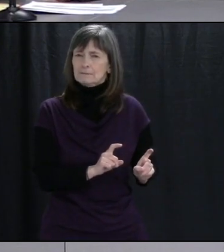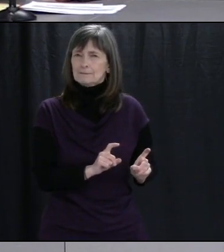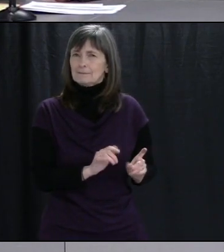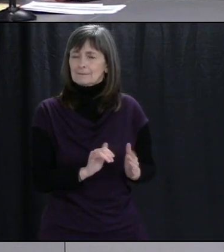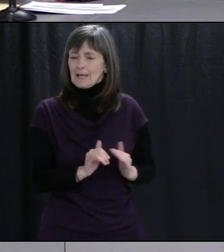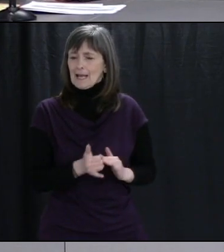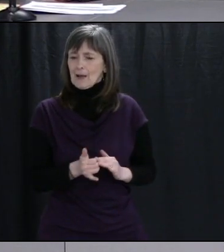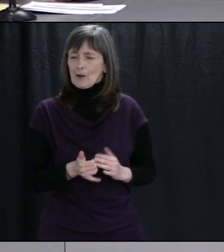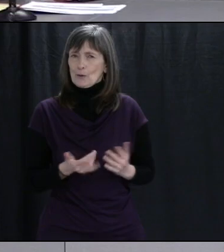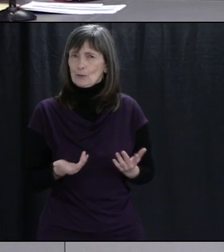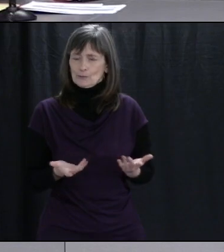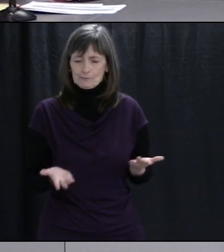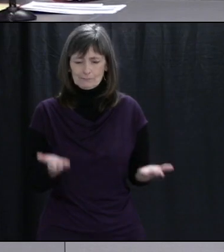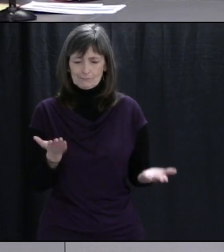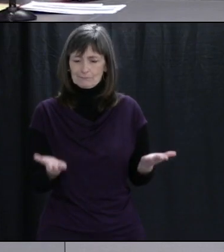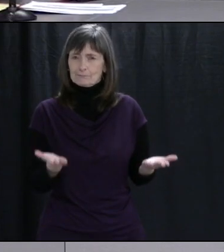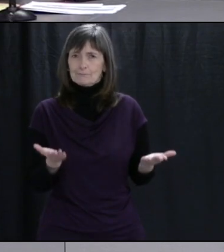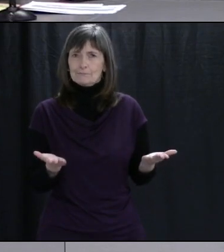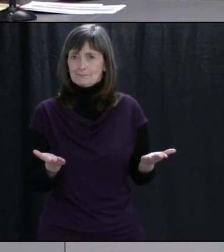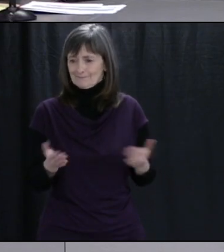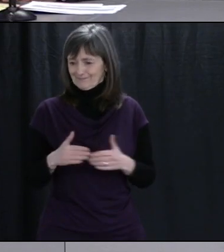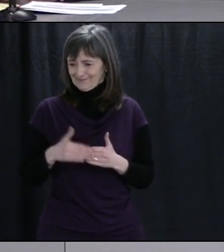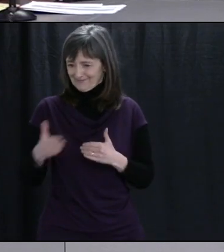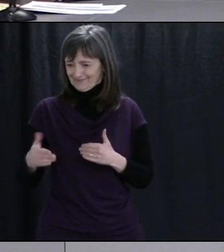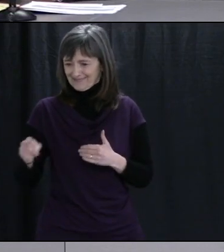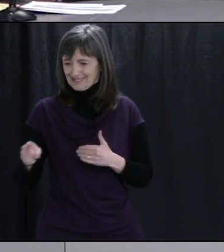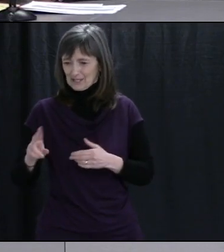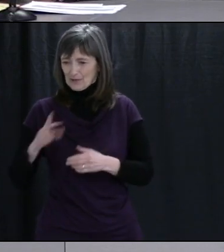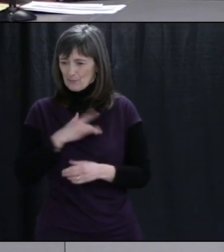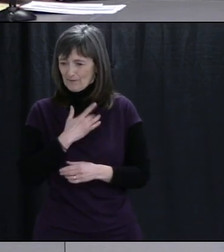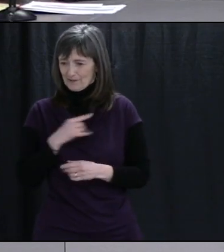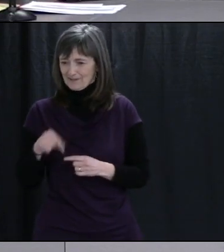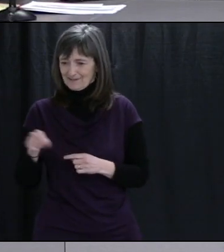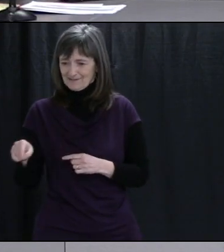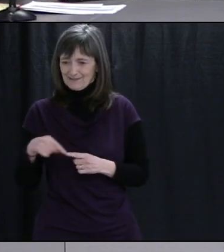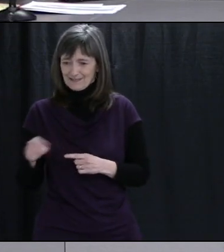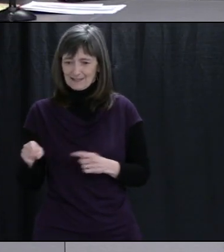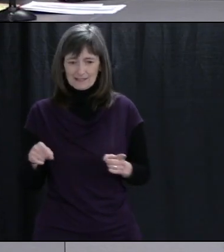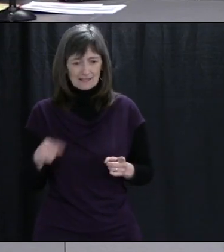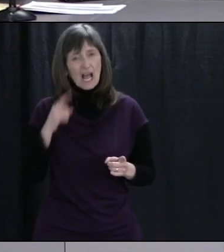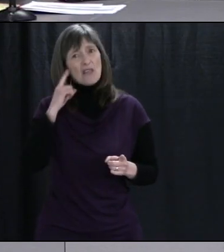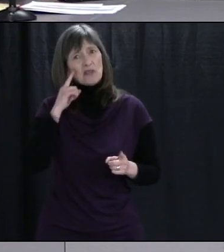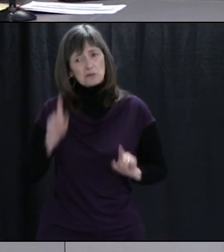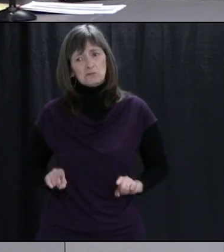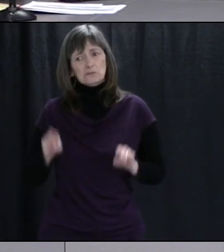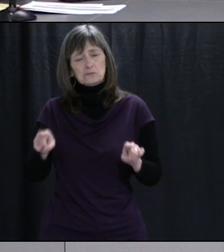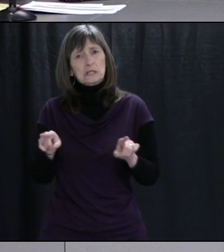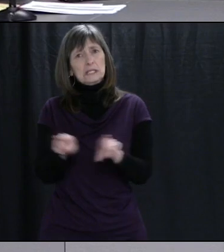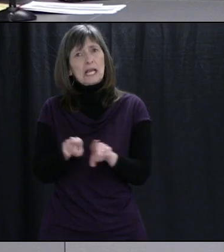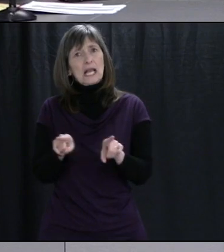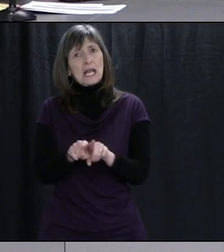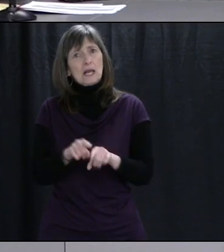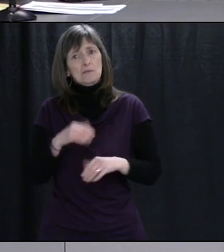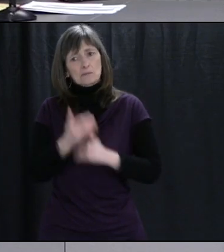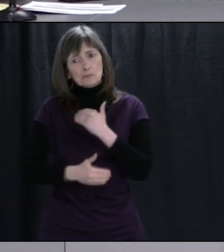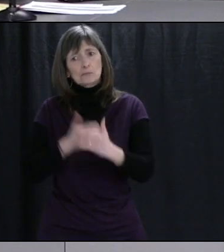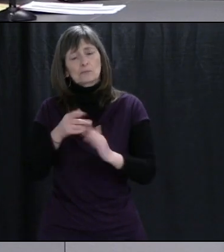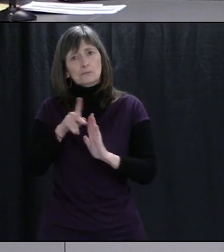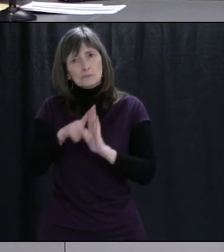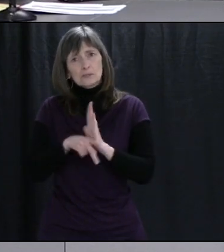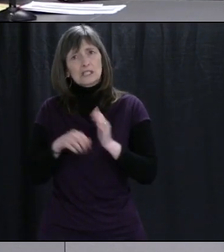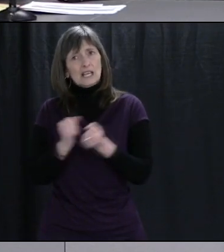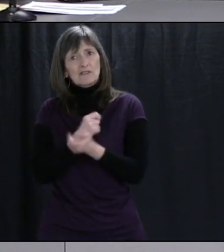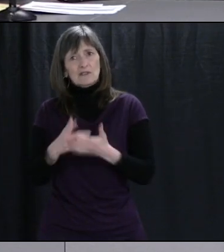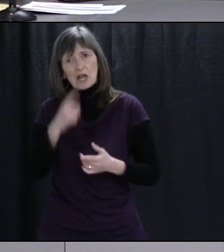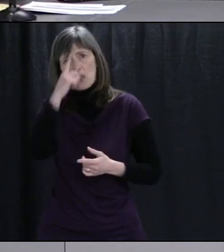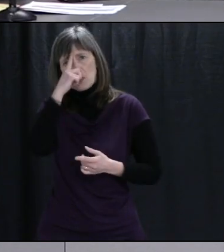explain that difference? When people look at the numbers from the neighboring province, everyone is assuming that we're following the same guidance from the Public Health Agency.